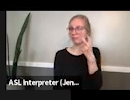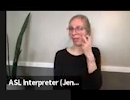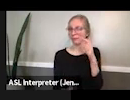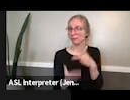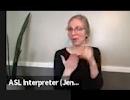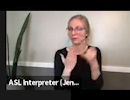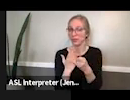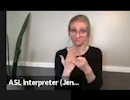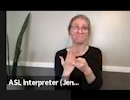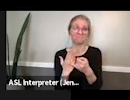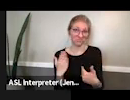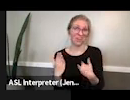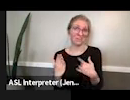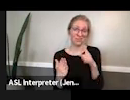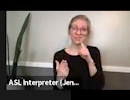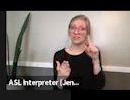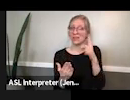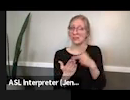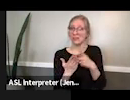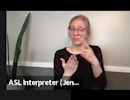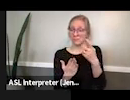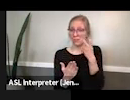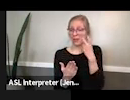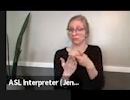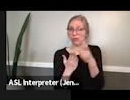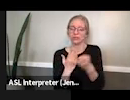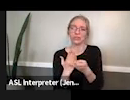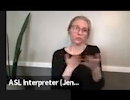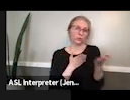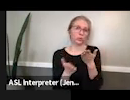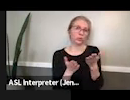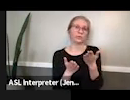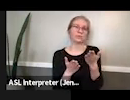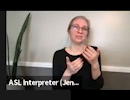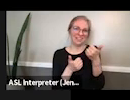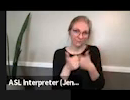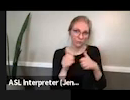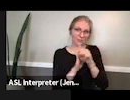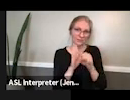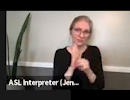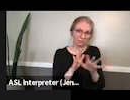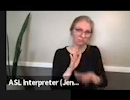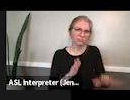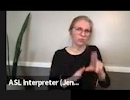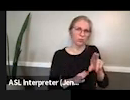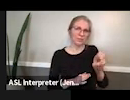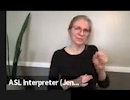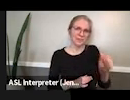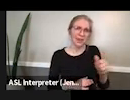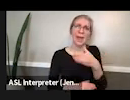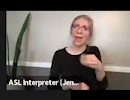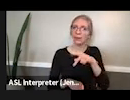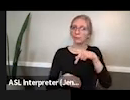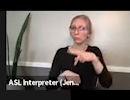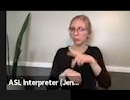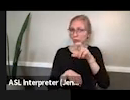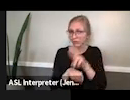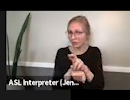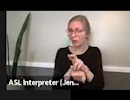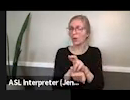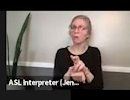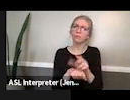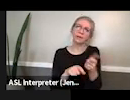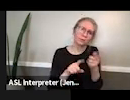deafblind project that serves every state in the United States, as well as Puerto Rico and some of the territories. But